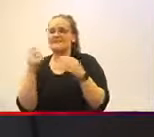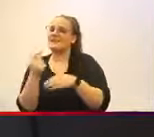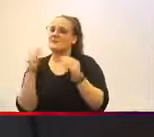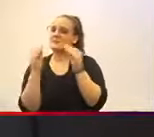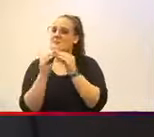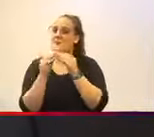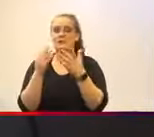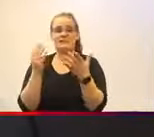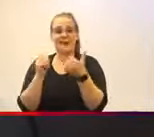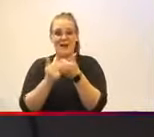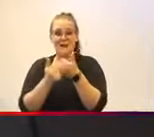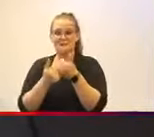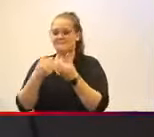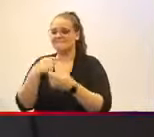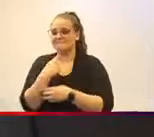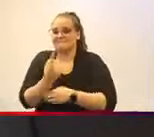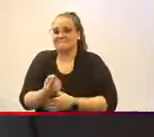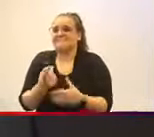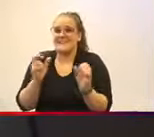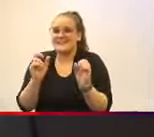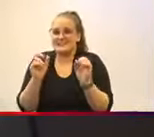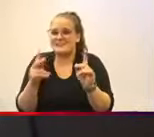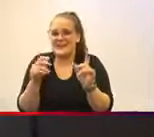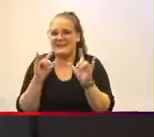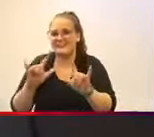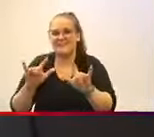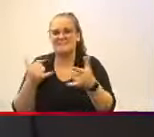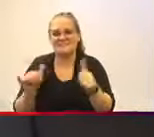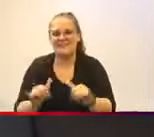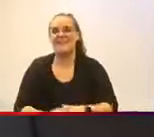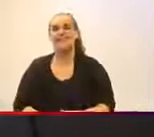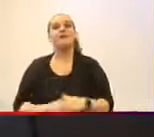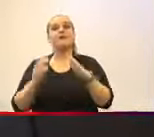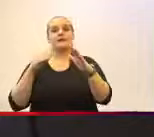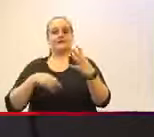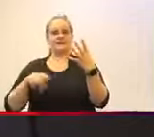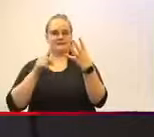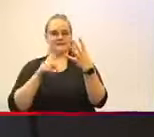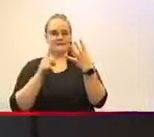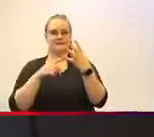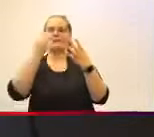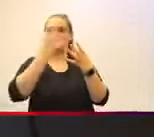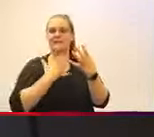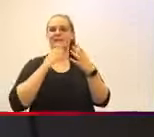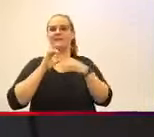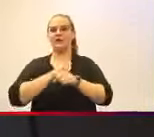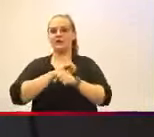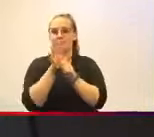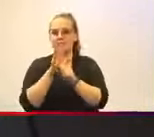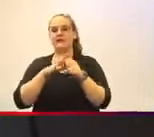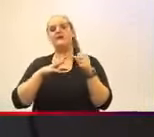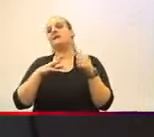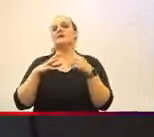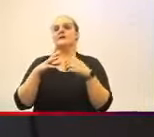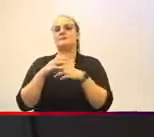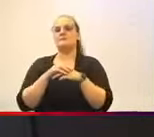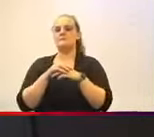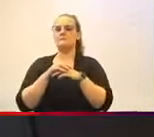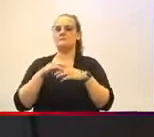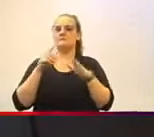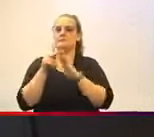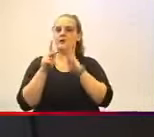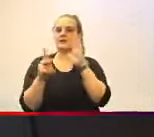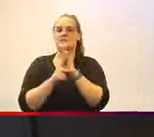Number 4, you gave us your COVID opening policies so we didn't have to create that while we were in the middle